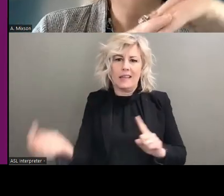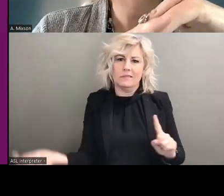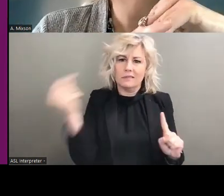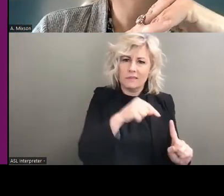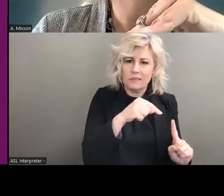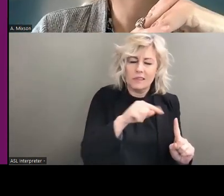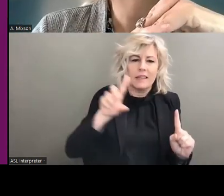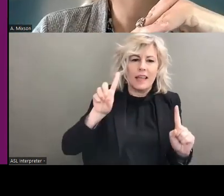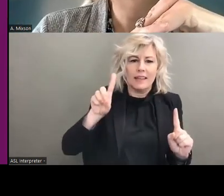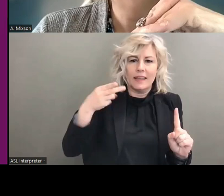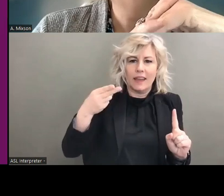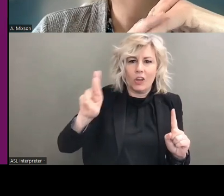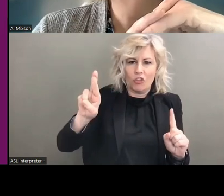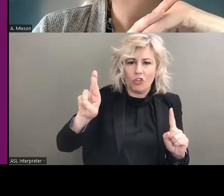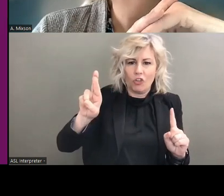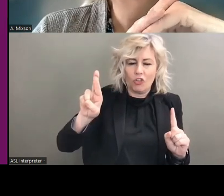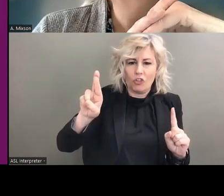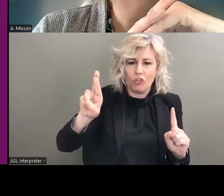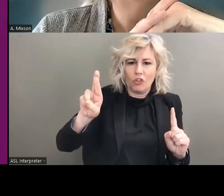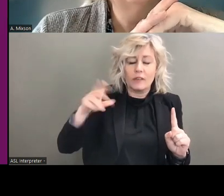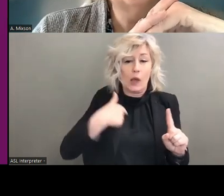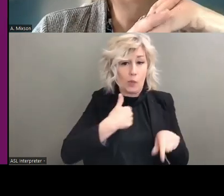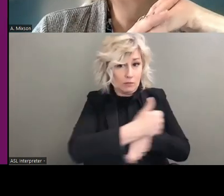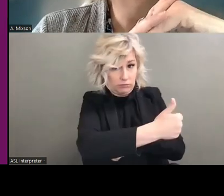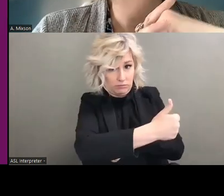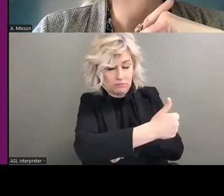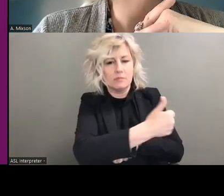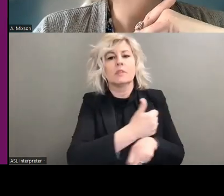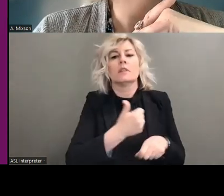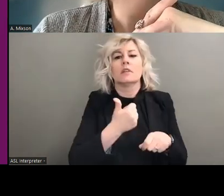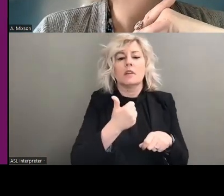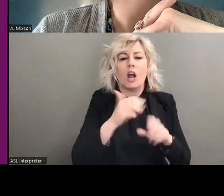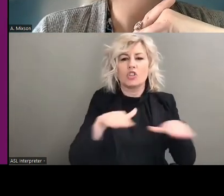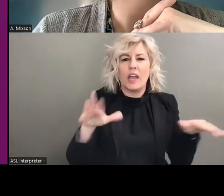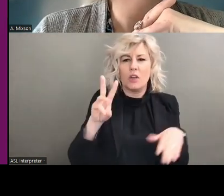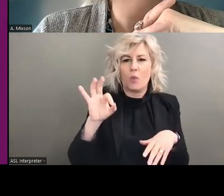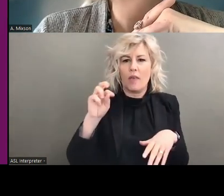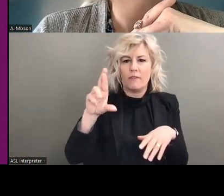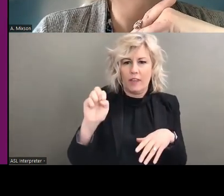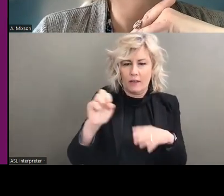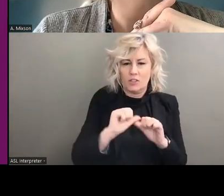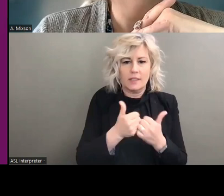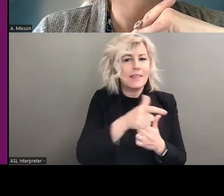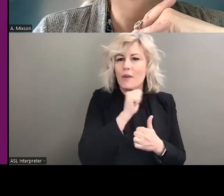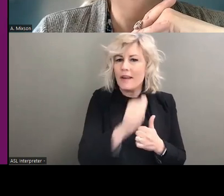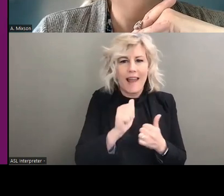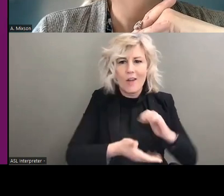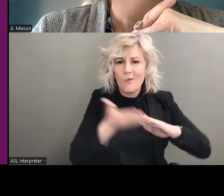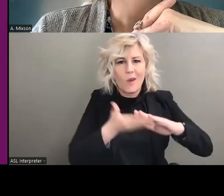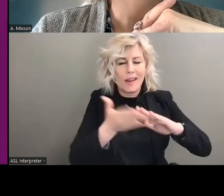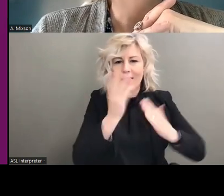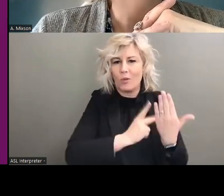that DHR, we allege, our child welfare agency, is not administering its programs in a